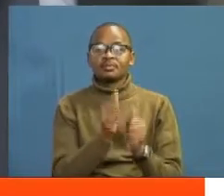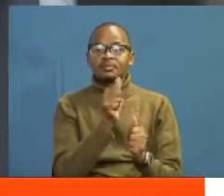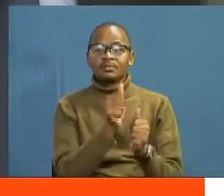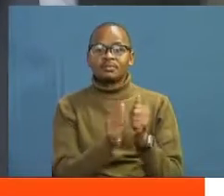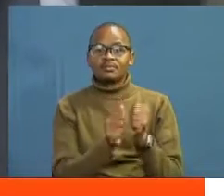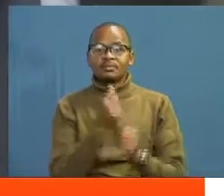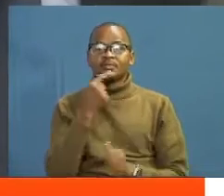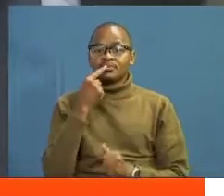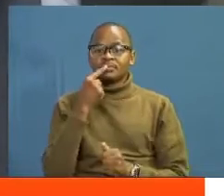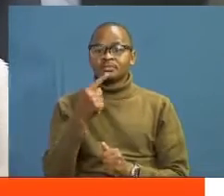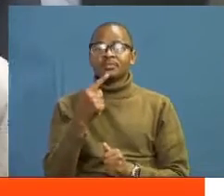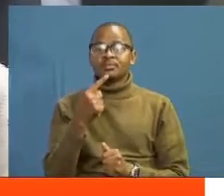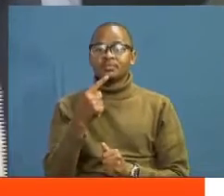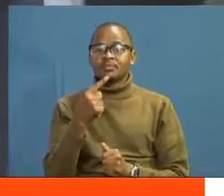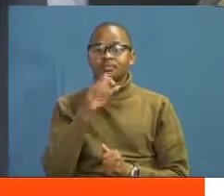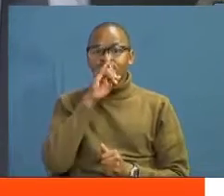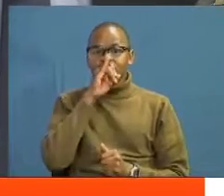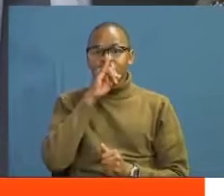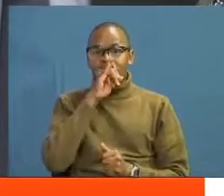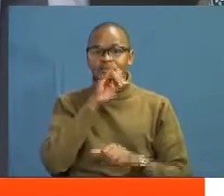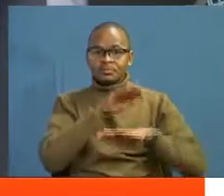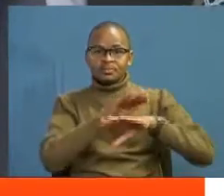I said, is on